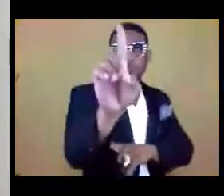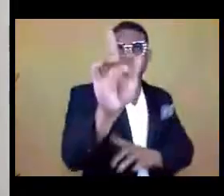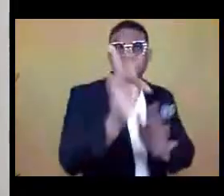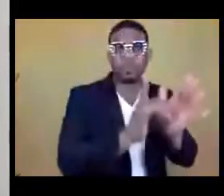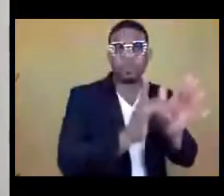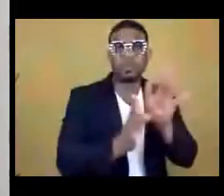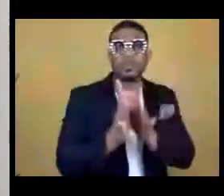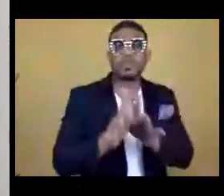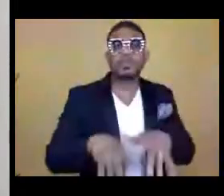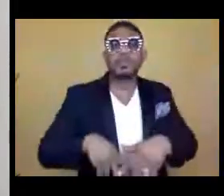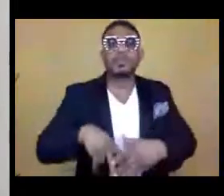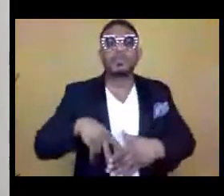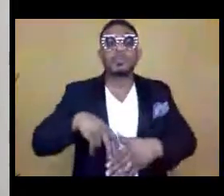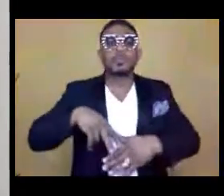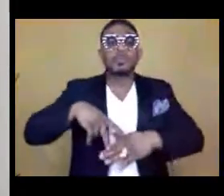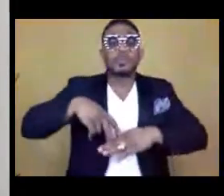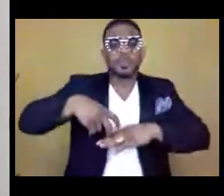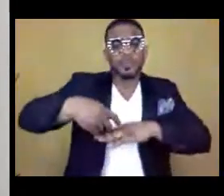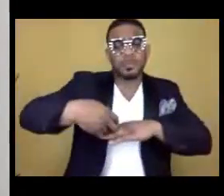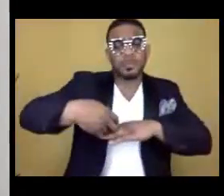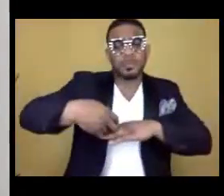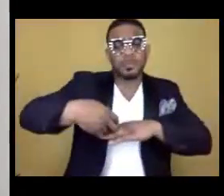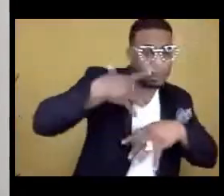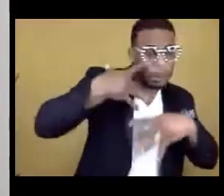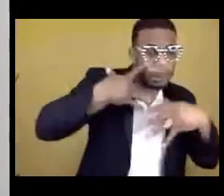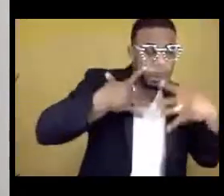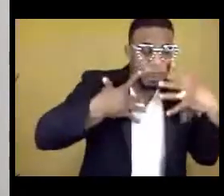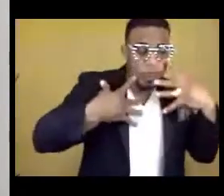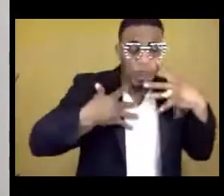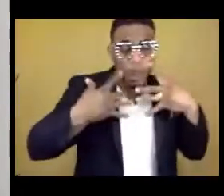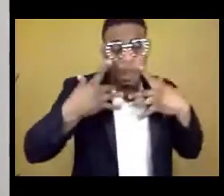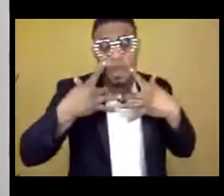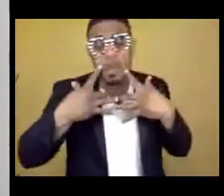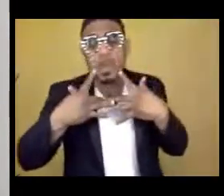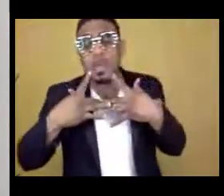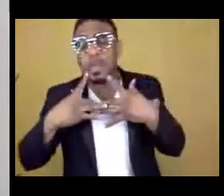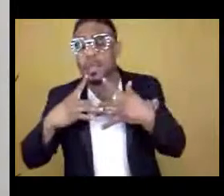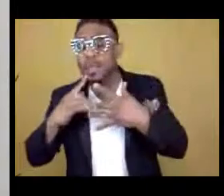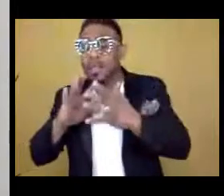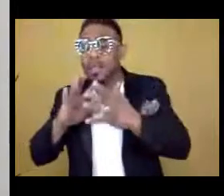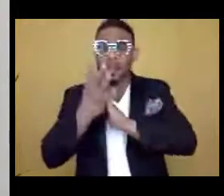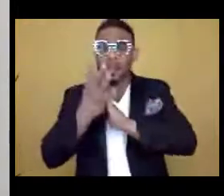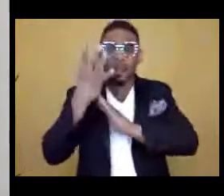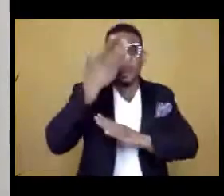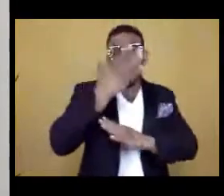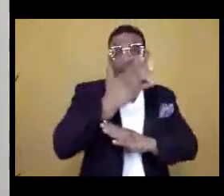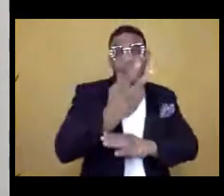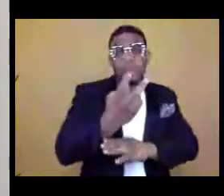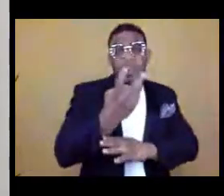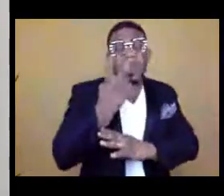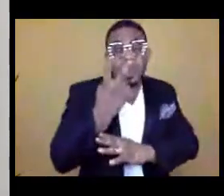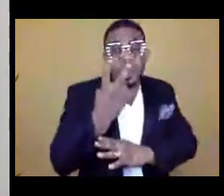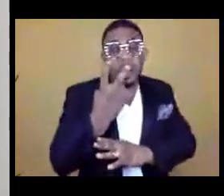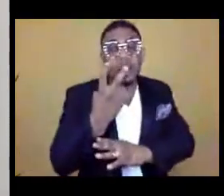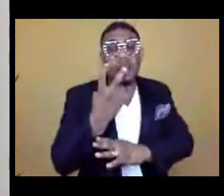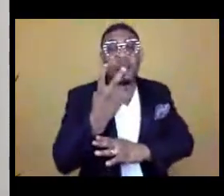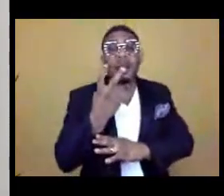she stumbles through the tears that made her blind.